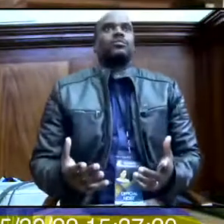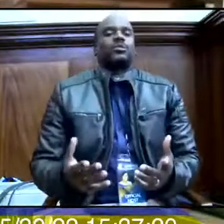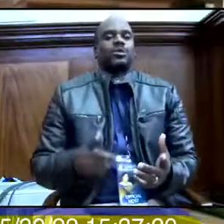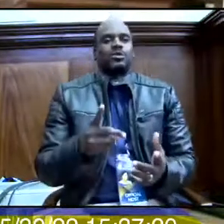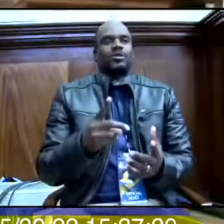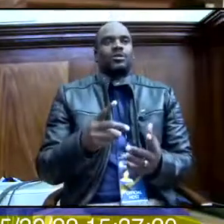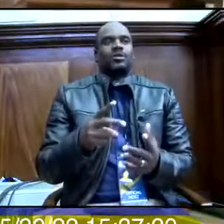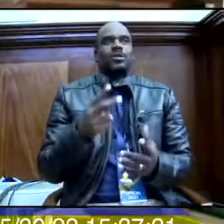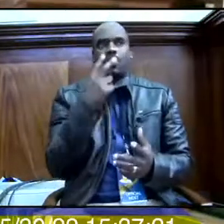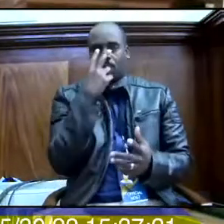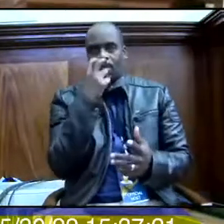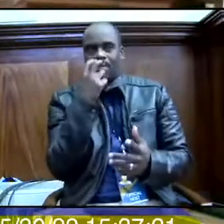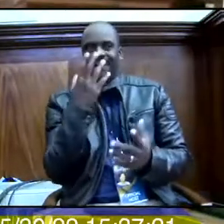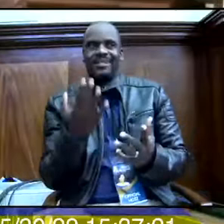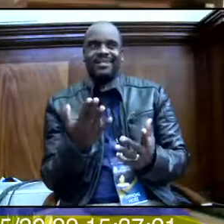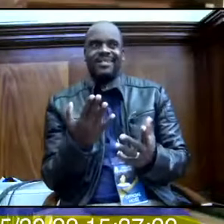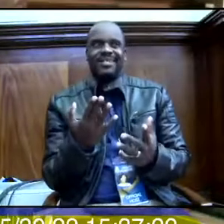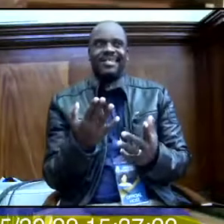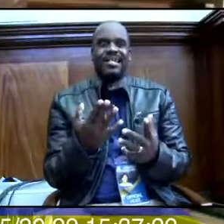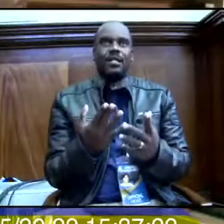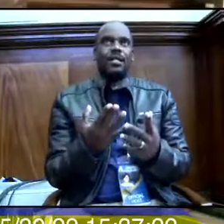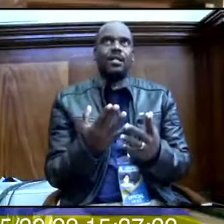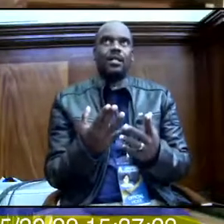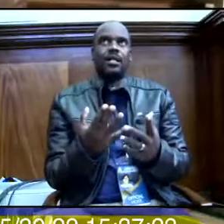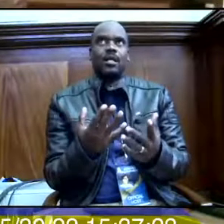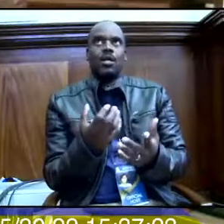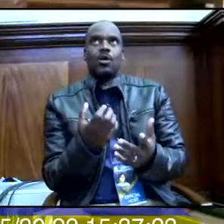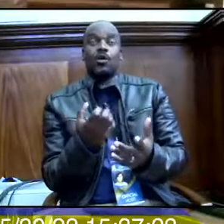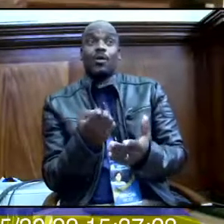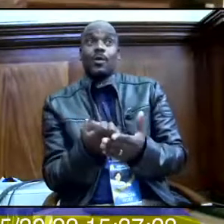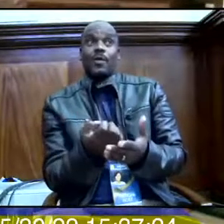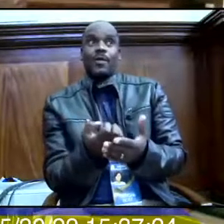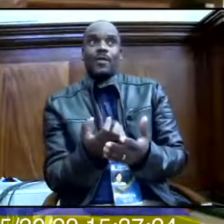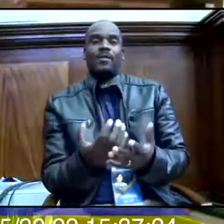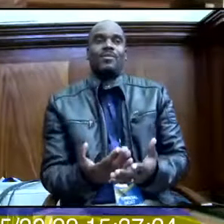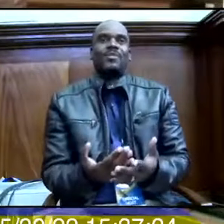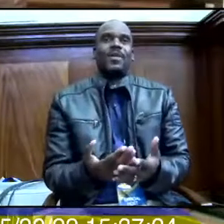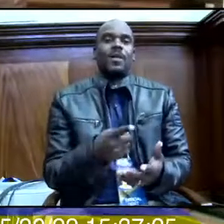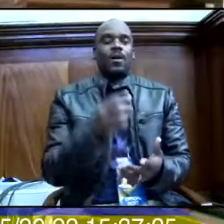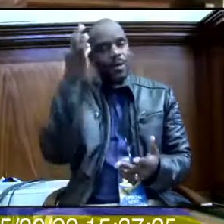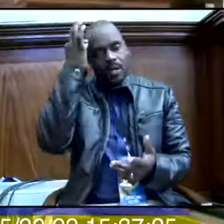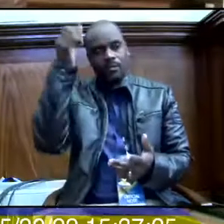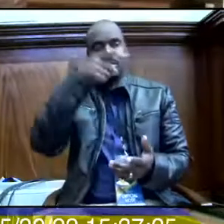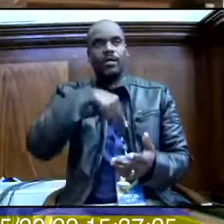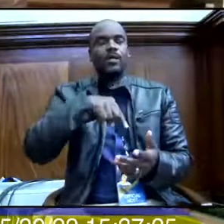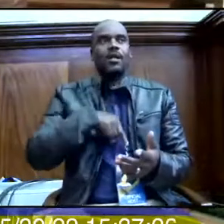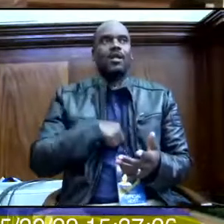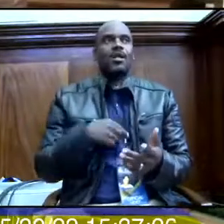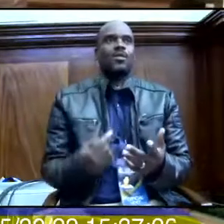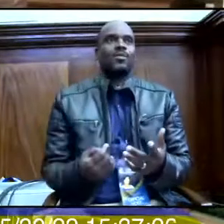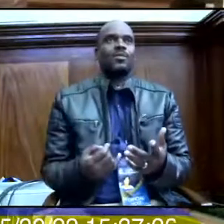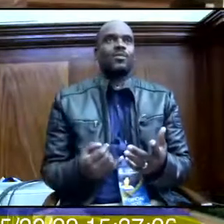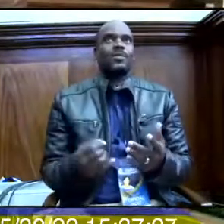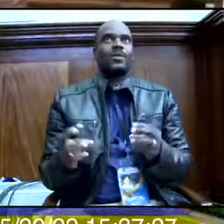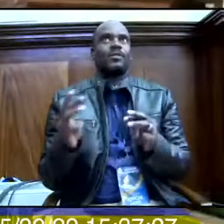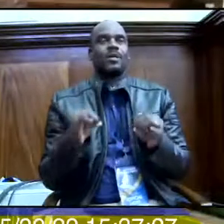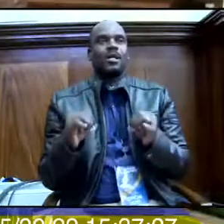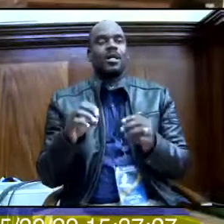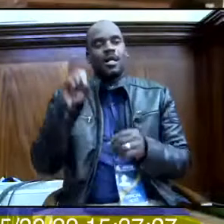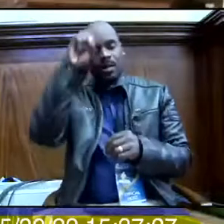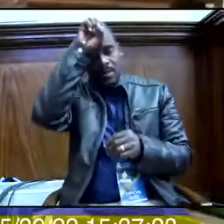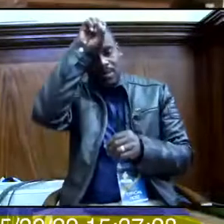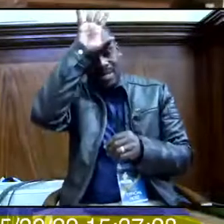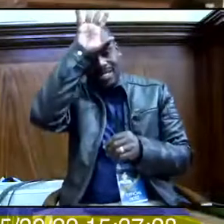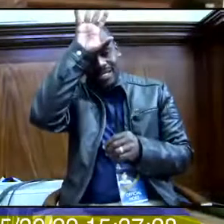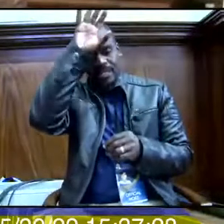black entrepreneurs and has failed society our government and future generation mining in south